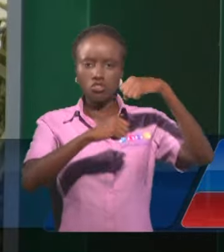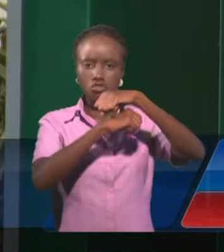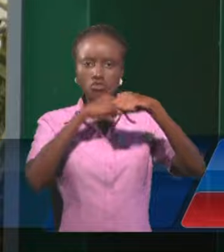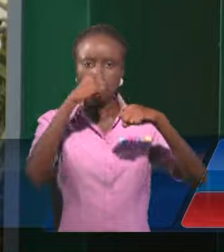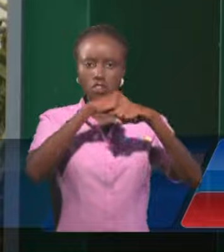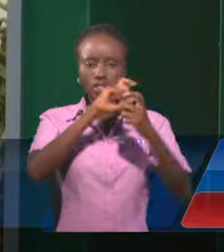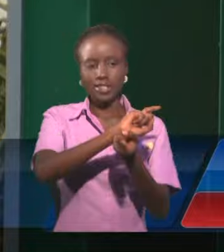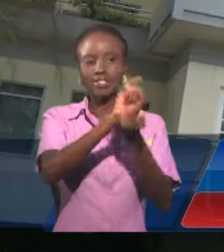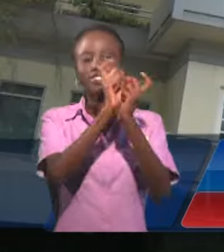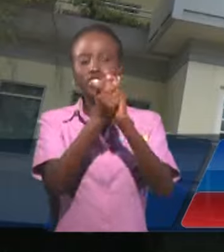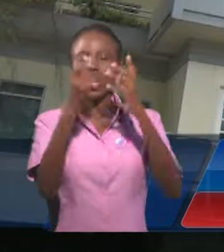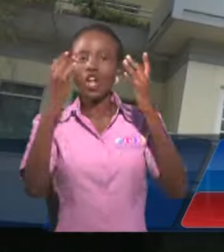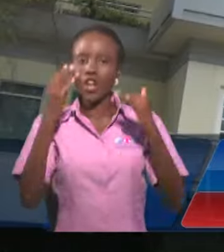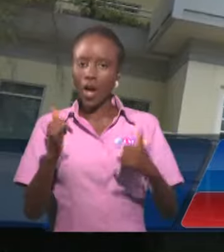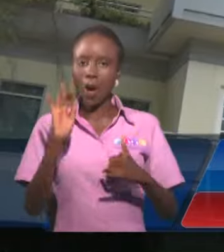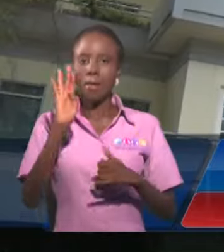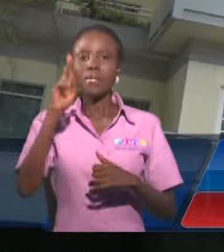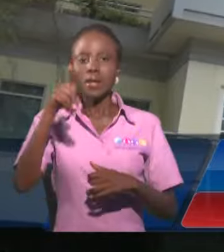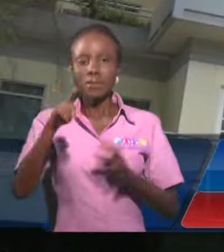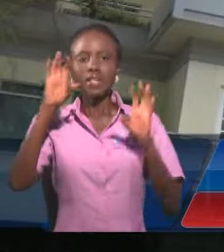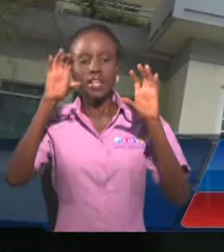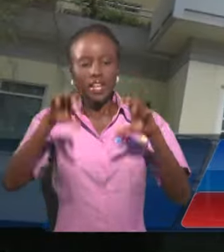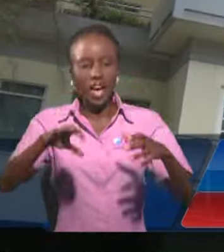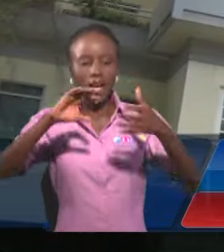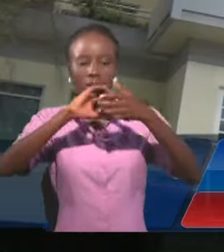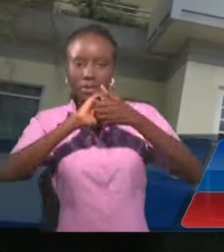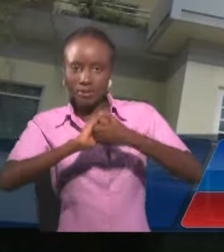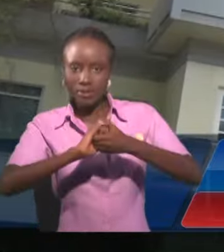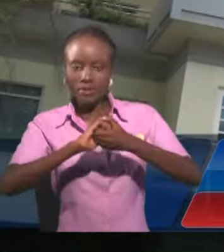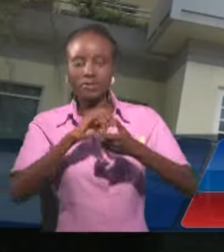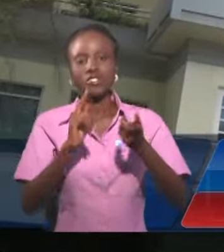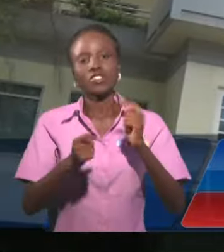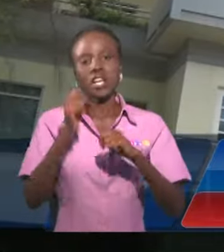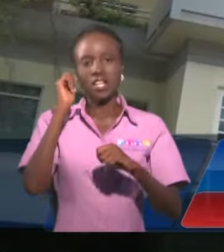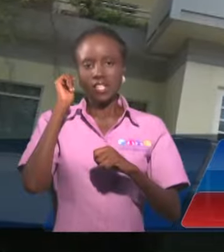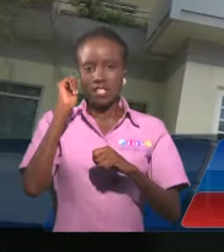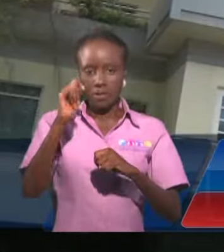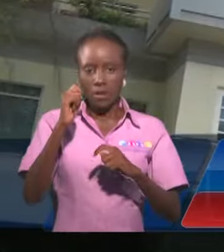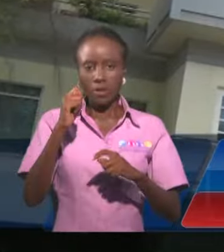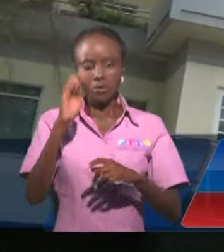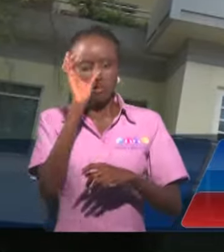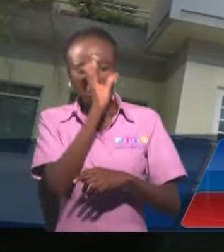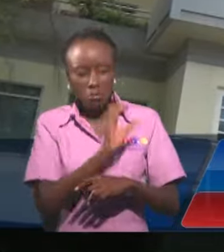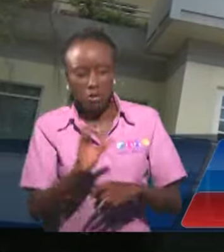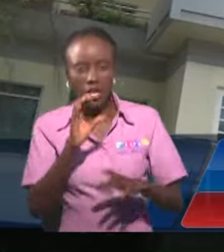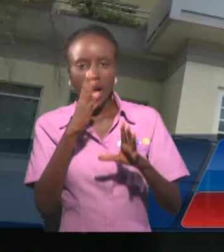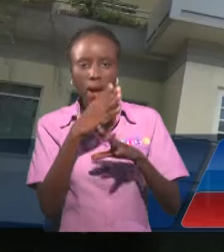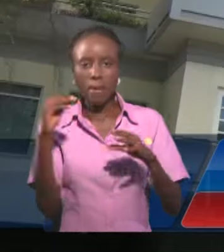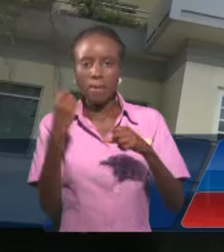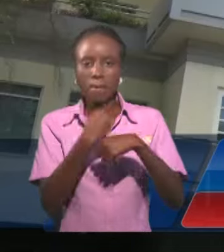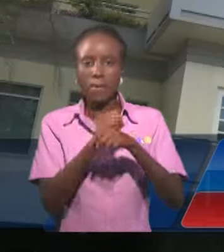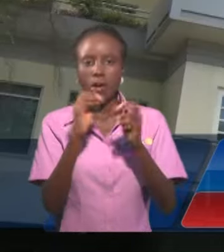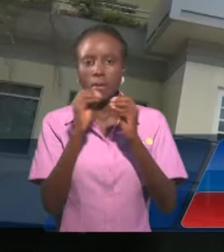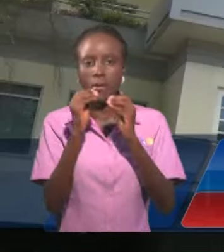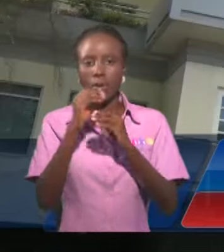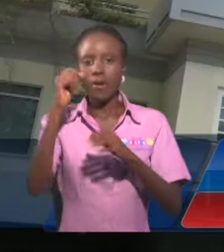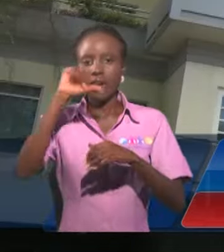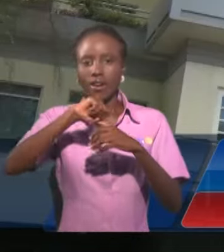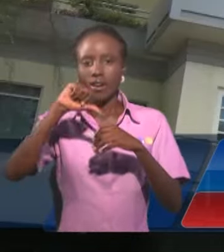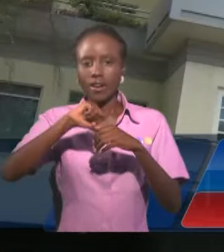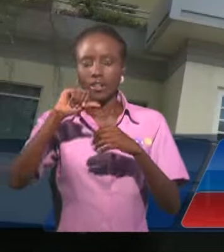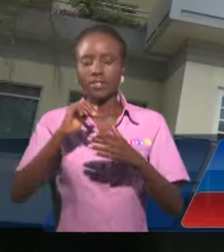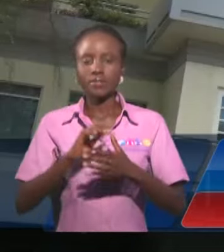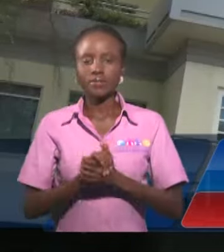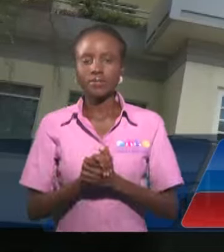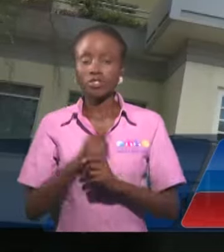for bpTT to invest in and collaborate with Trinidad and Tobago in the pursuit of natural gas production. He confirmed BP's commitment